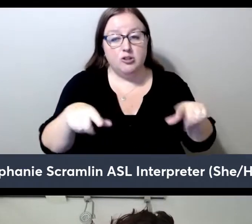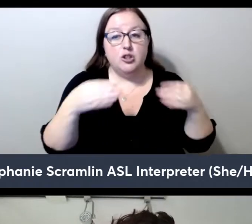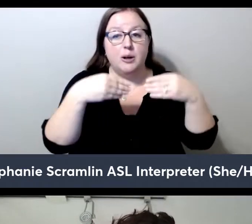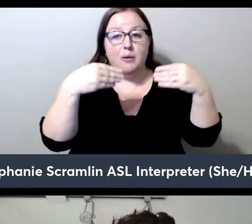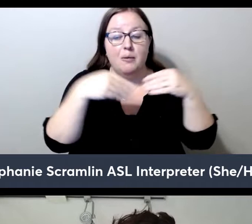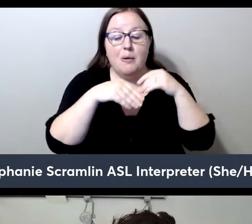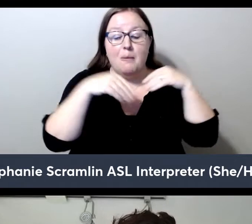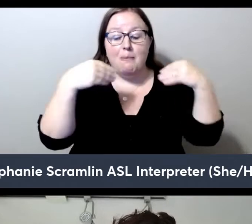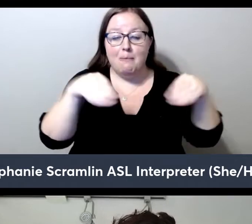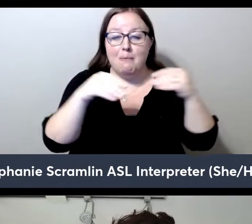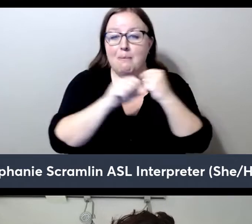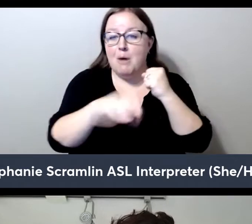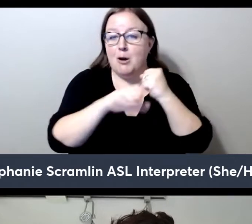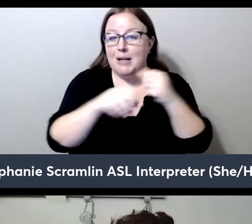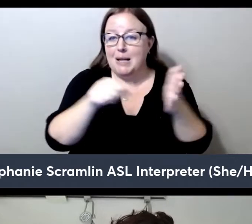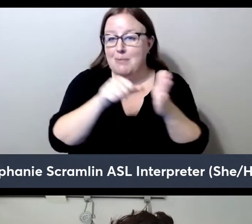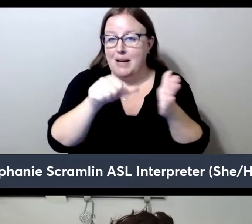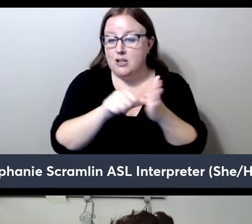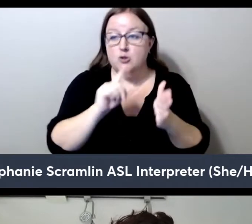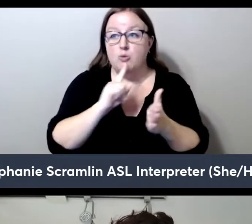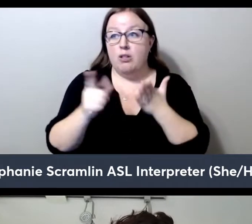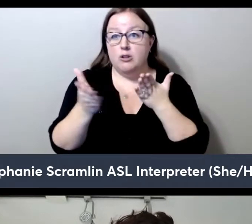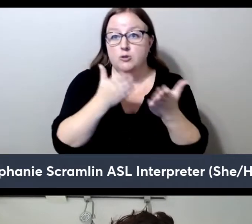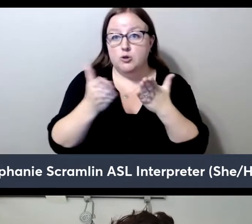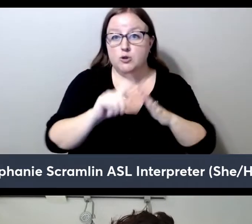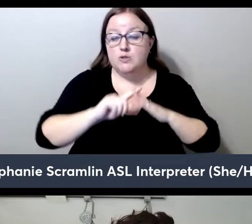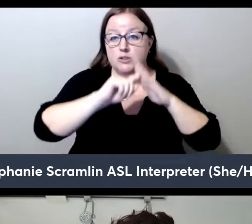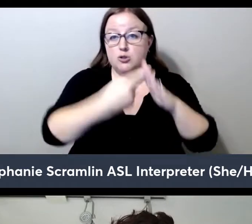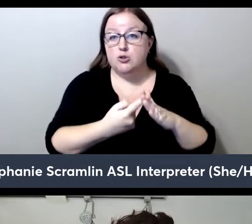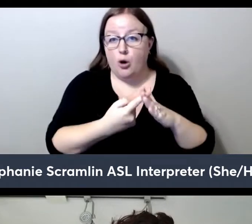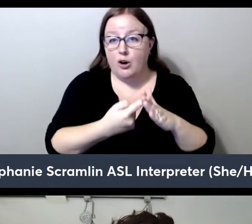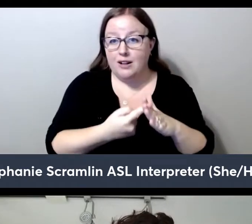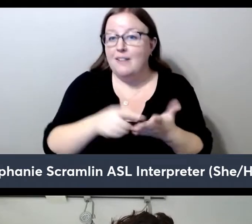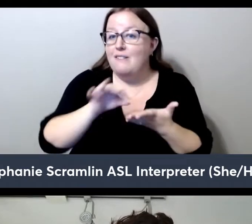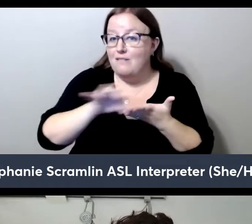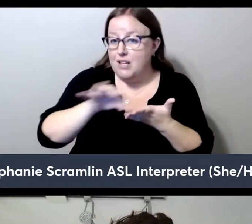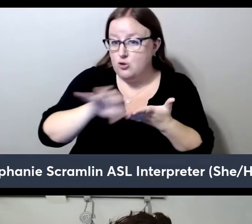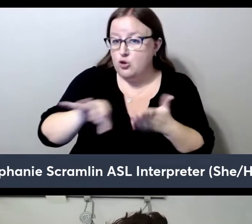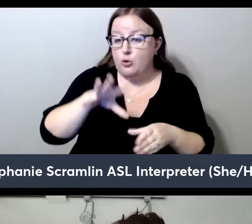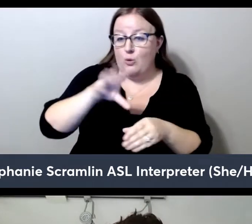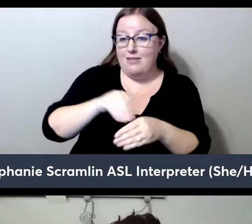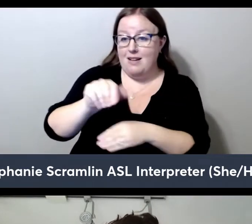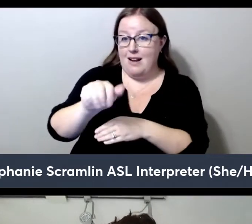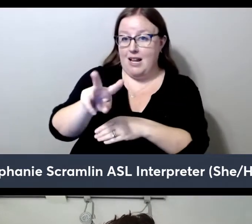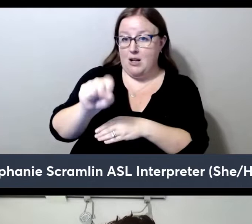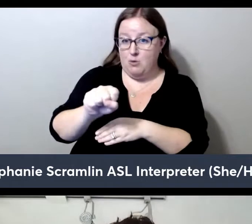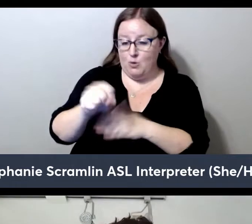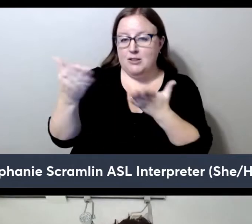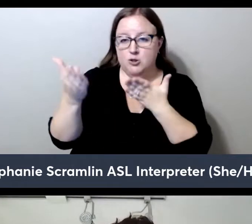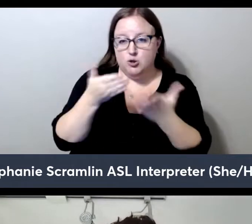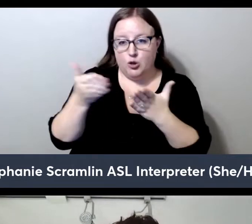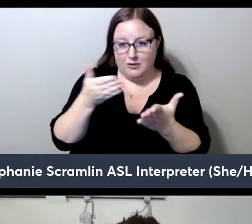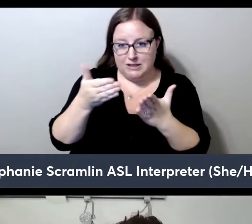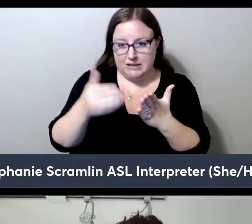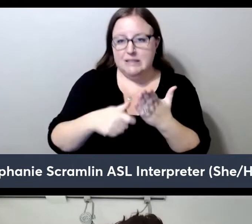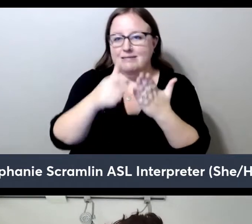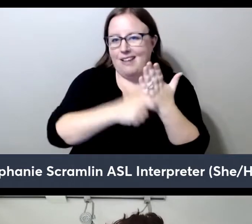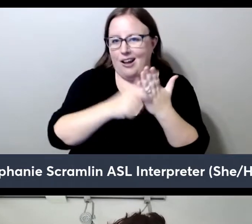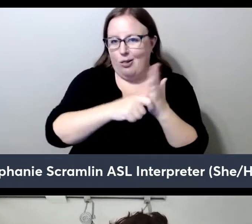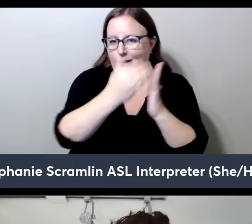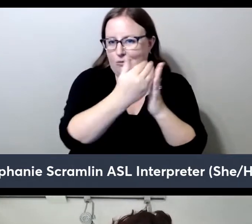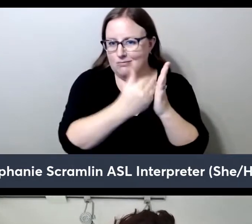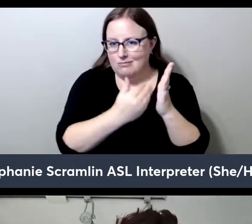has actually been, it started off as a feature within AWS Service Catalog, right? And then we've